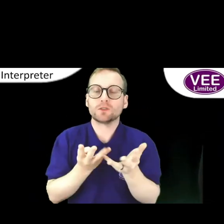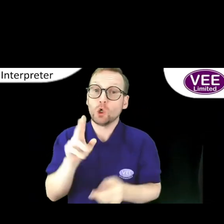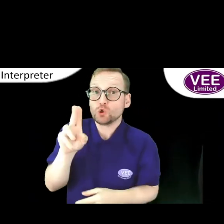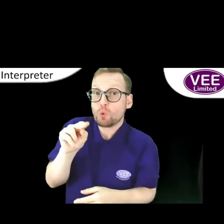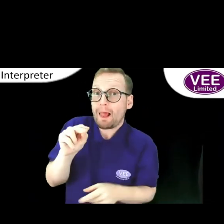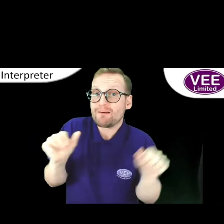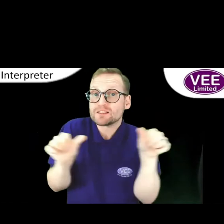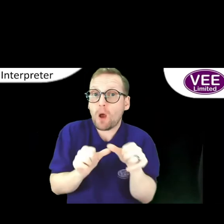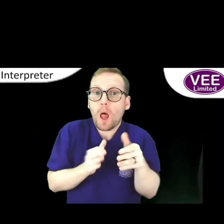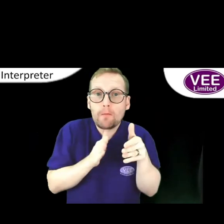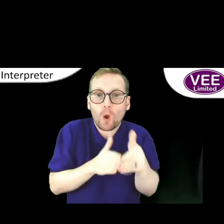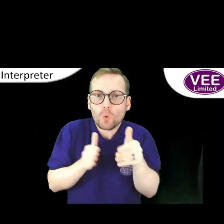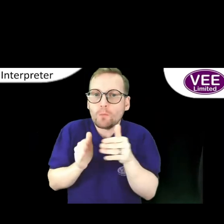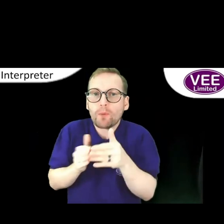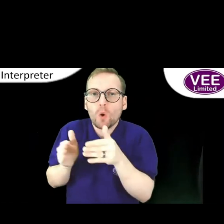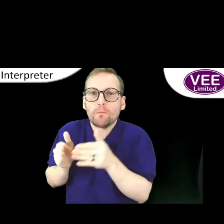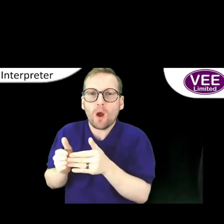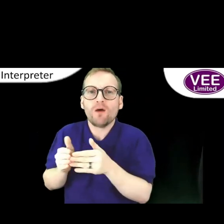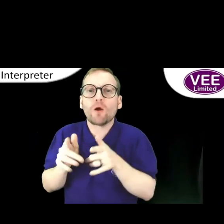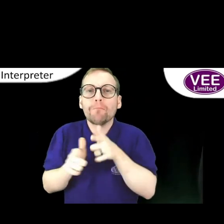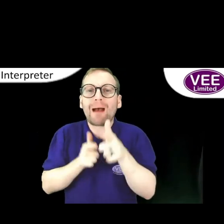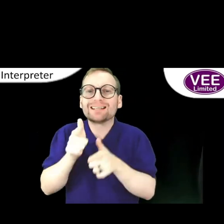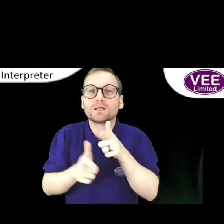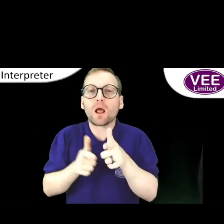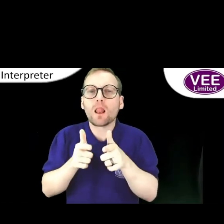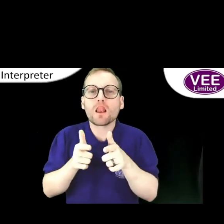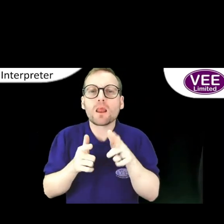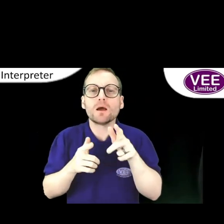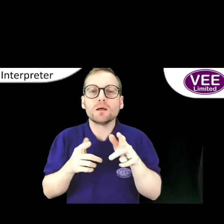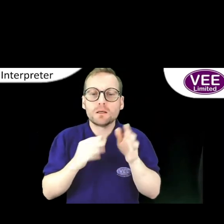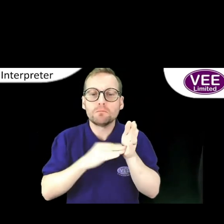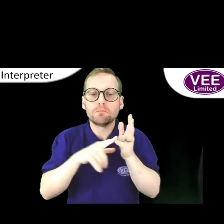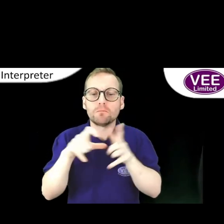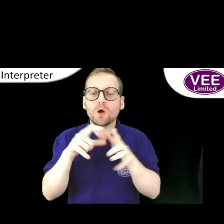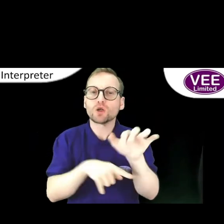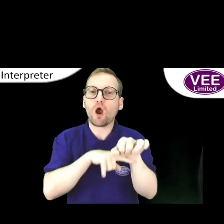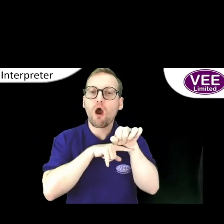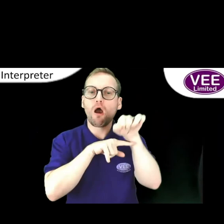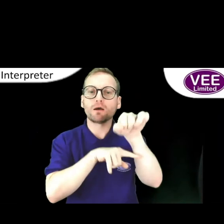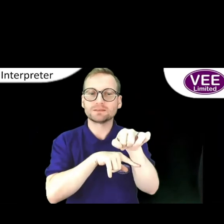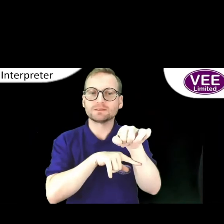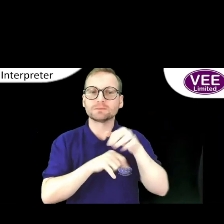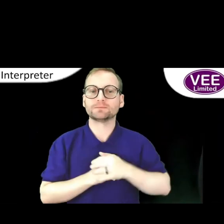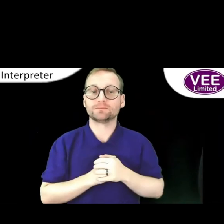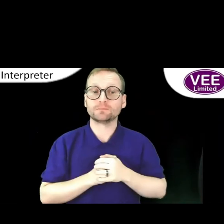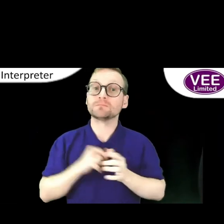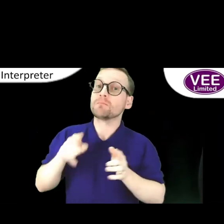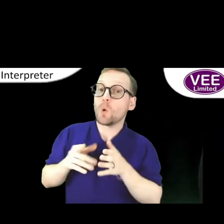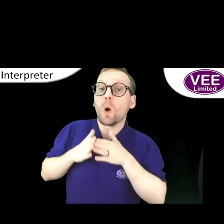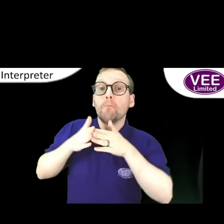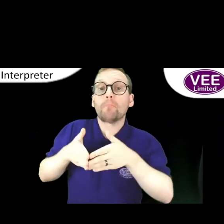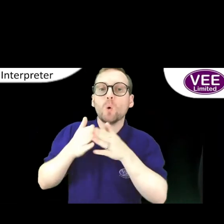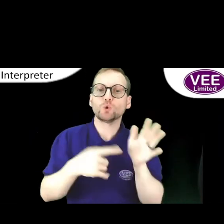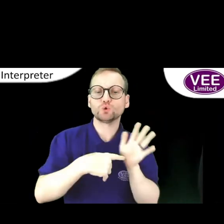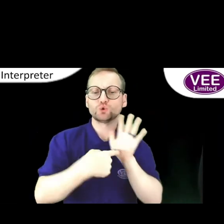boats made from repurposed bicycle mudguards. Brightly packed, burnt messy. These boats